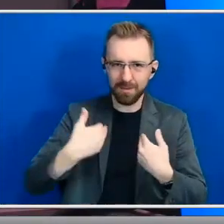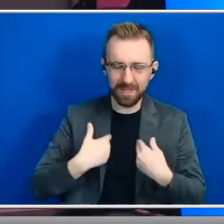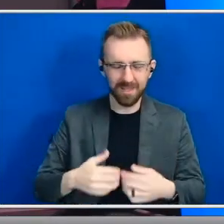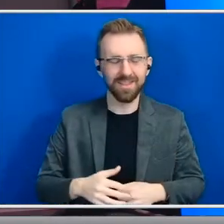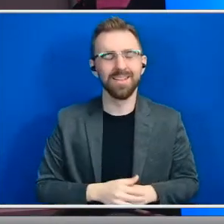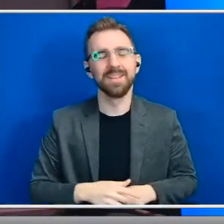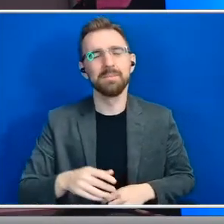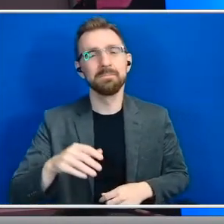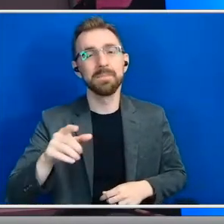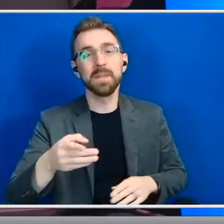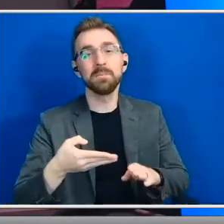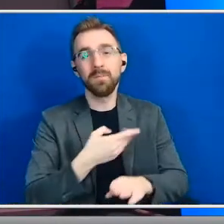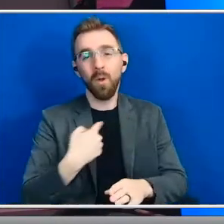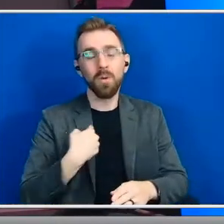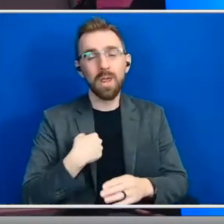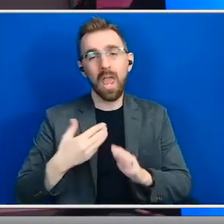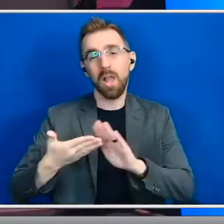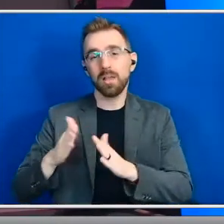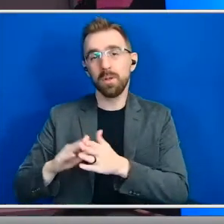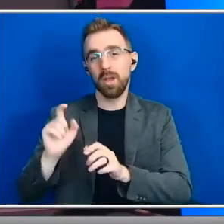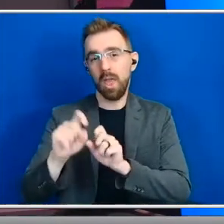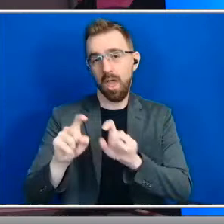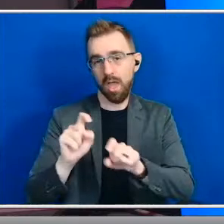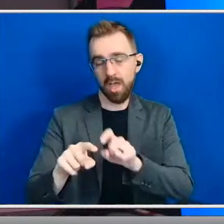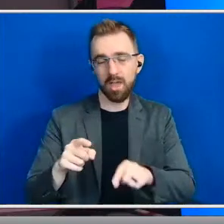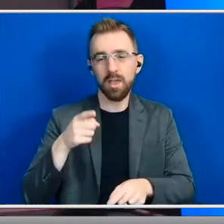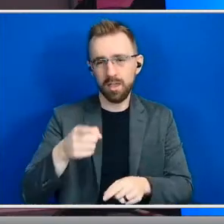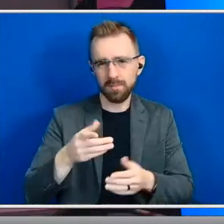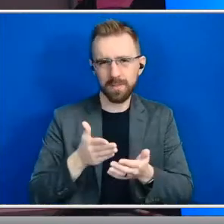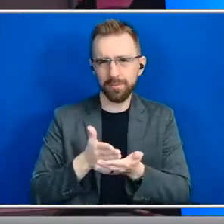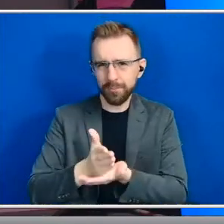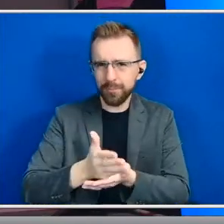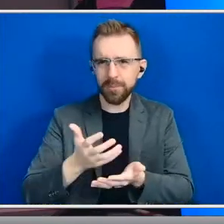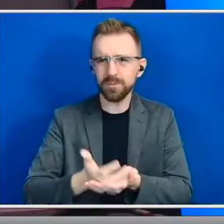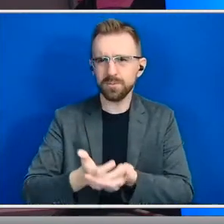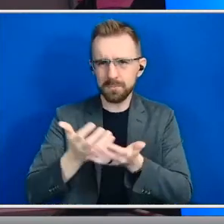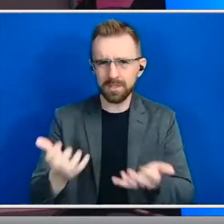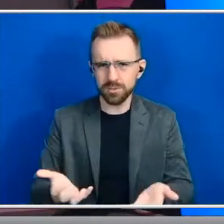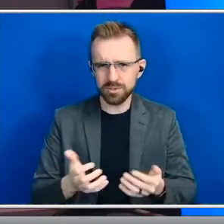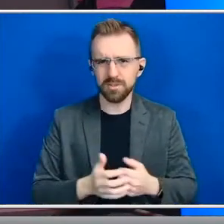our community questions, you've been through so much.